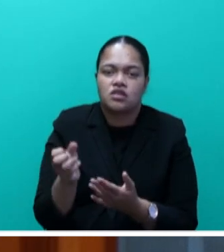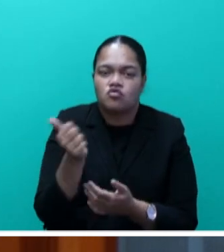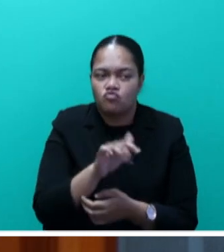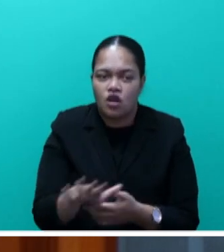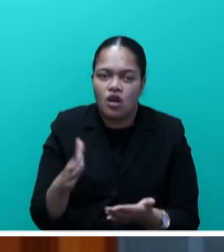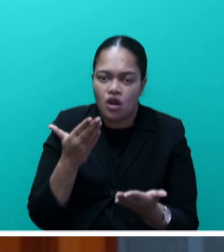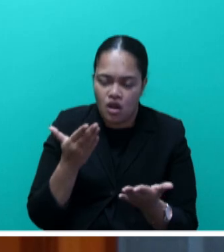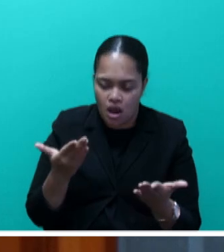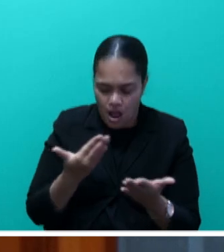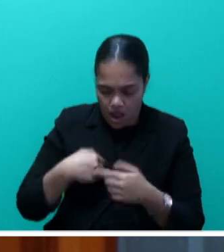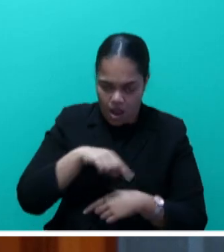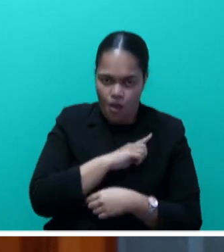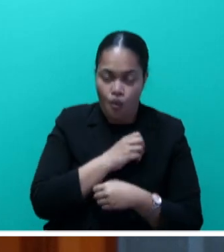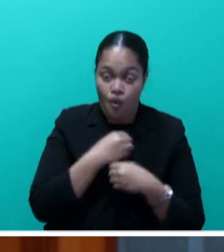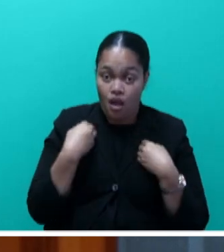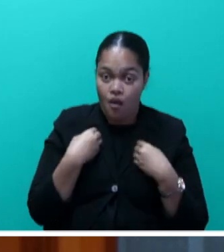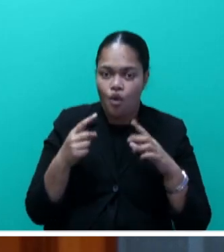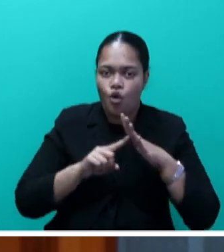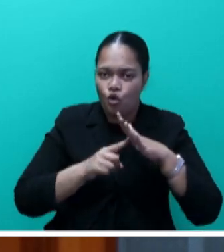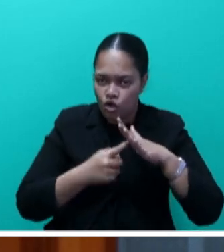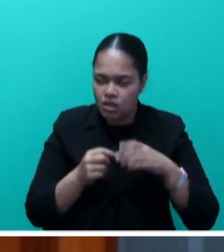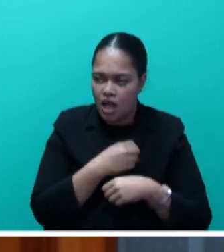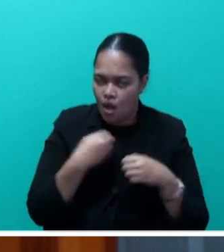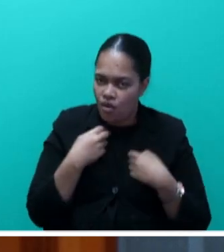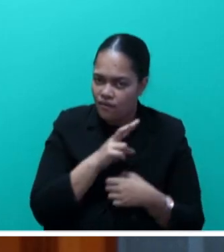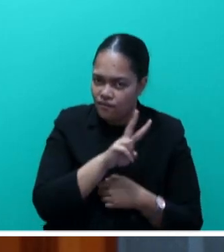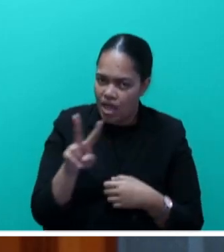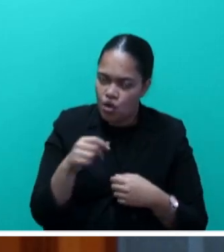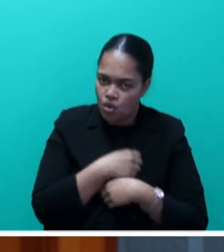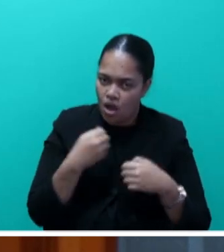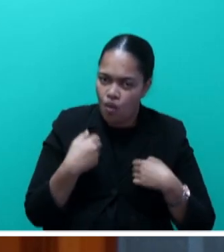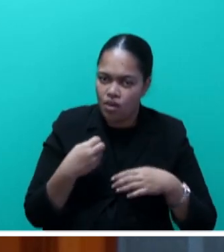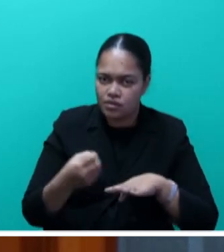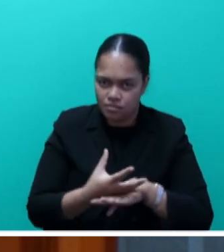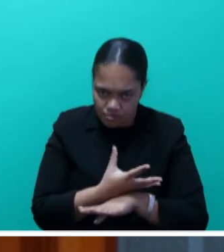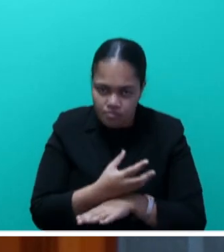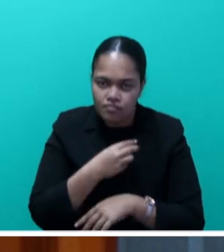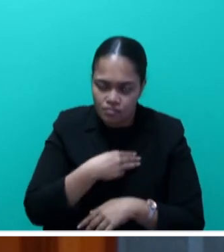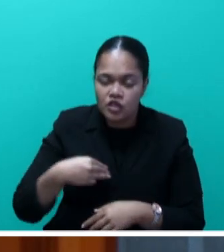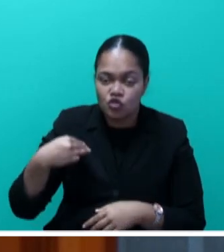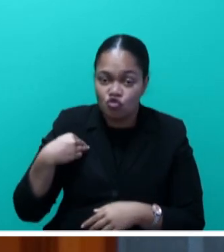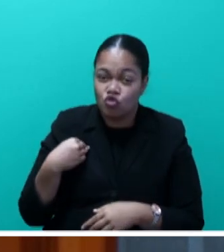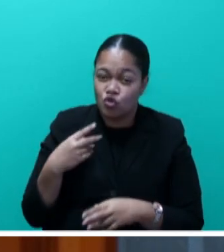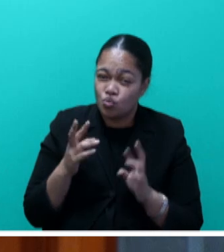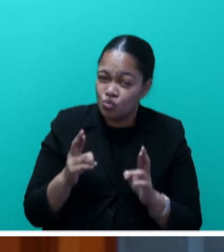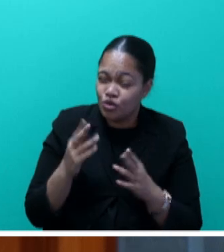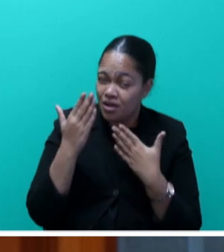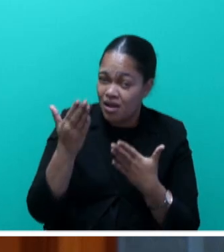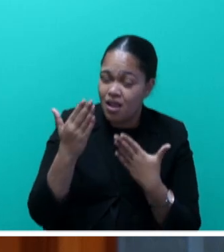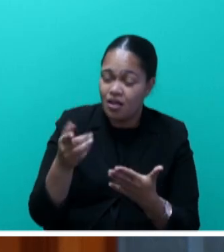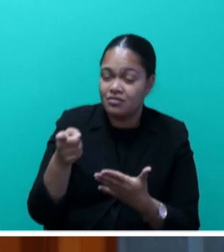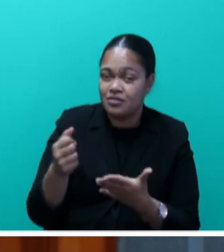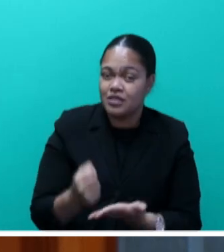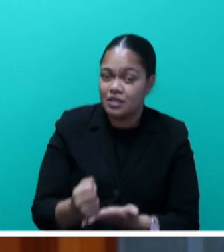our context, on our values and our aspirations. The Ministry wishes to acknowledge the support of